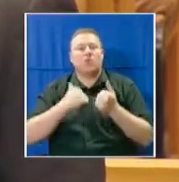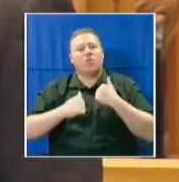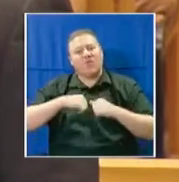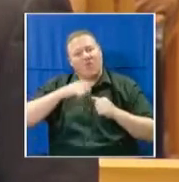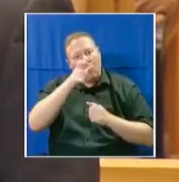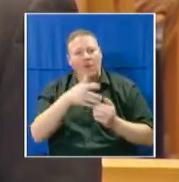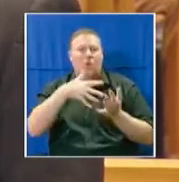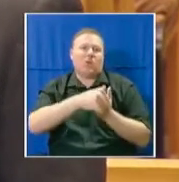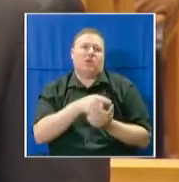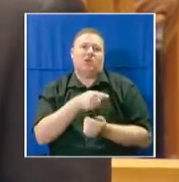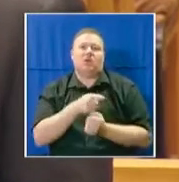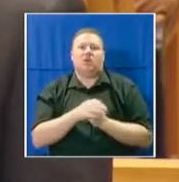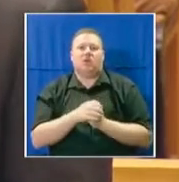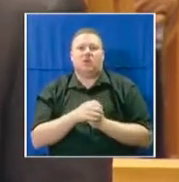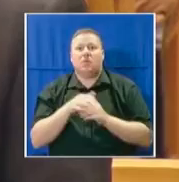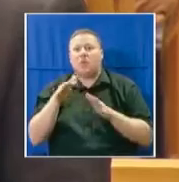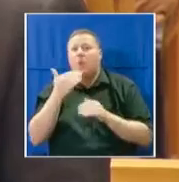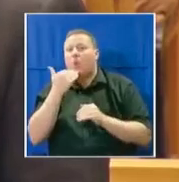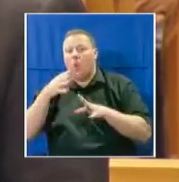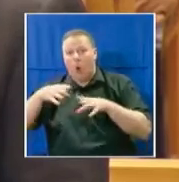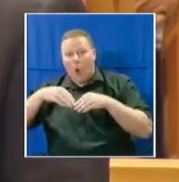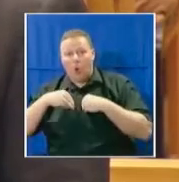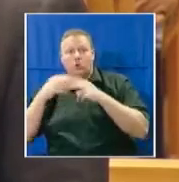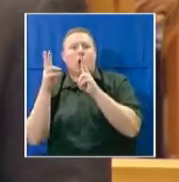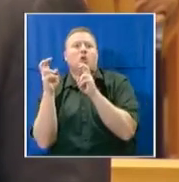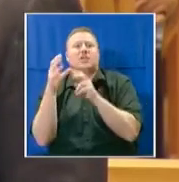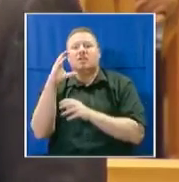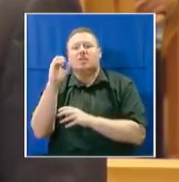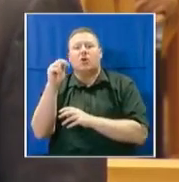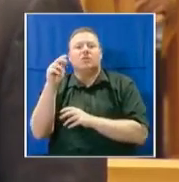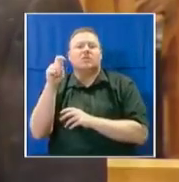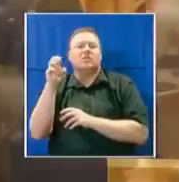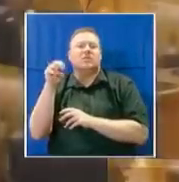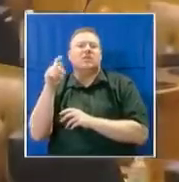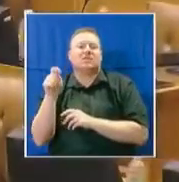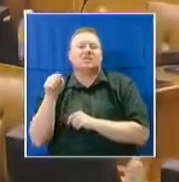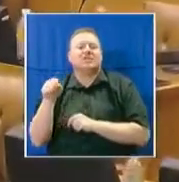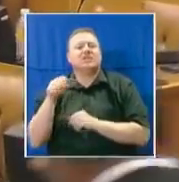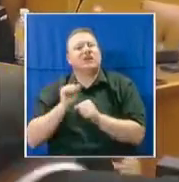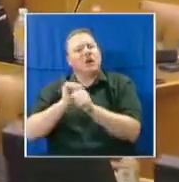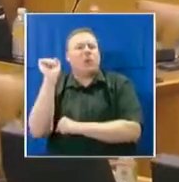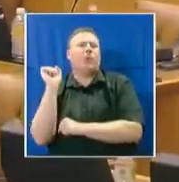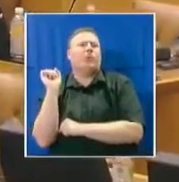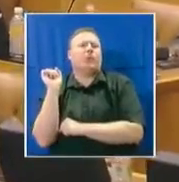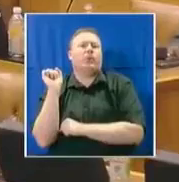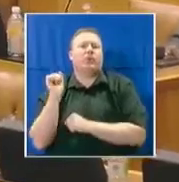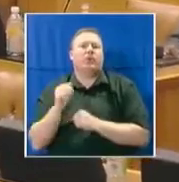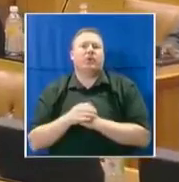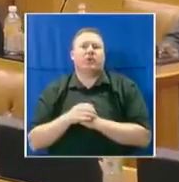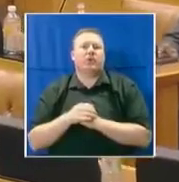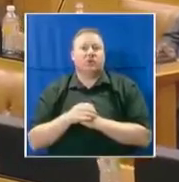own the content particularly are opposed to that. And we have our